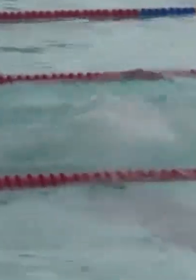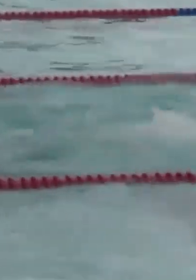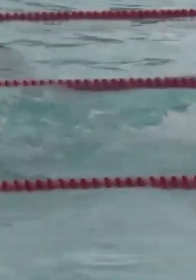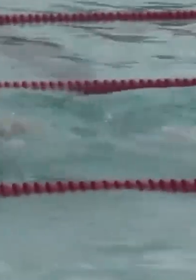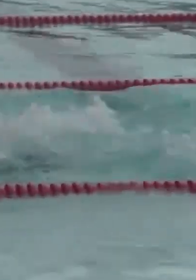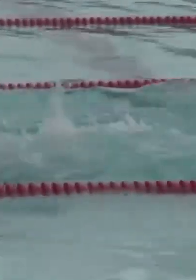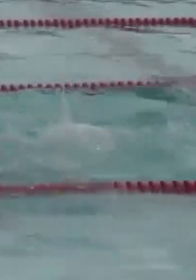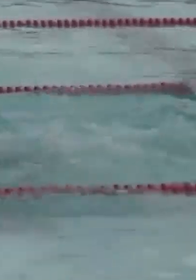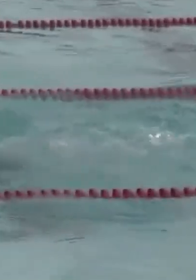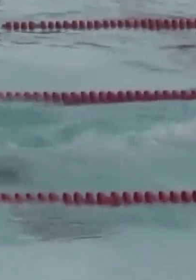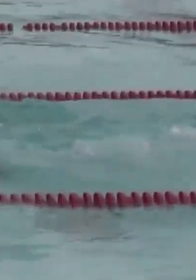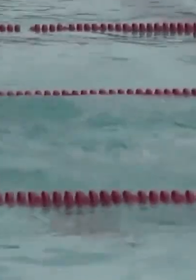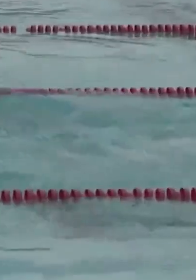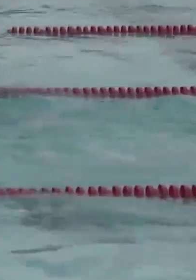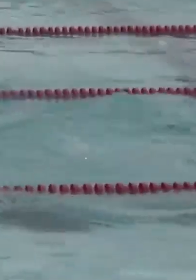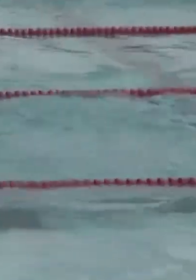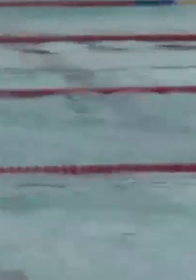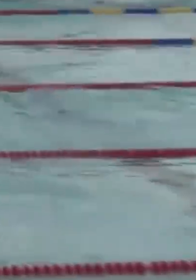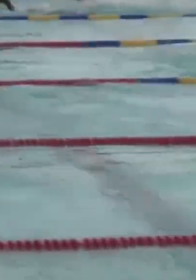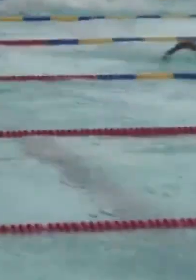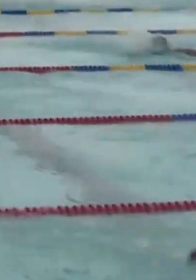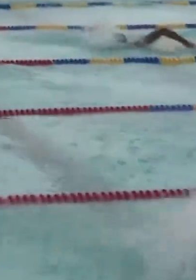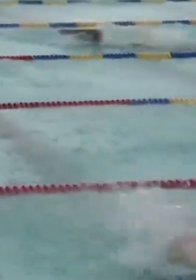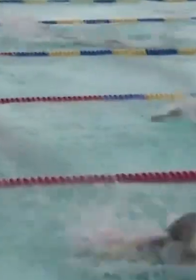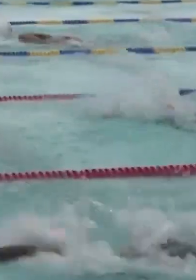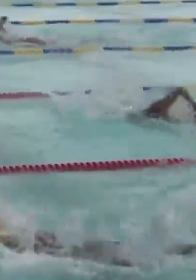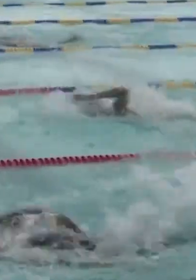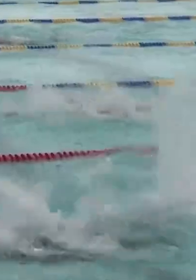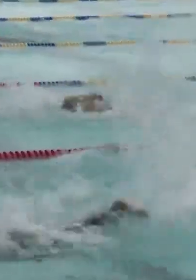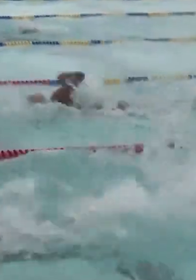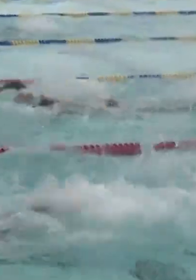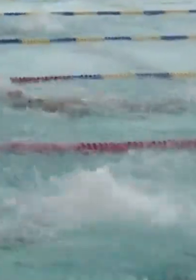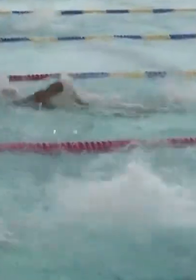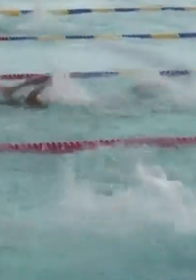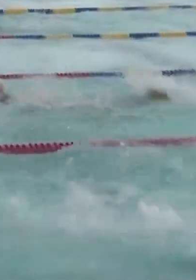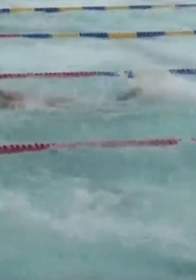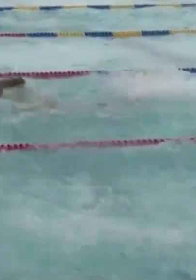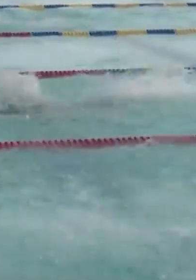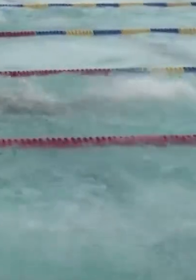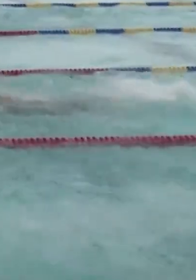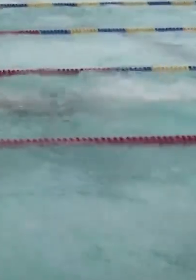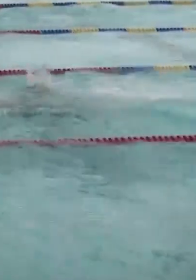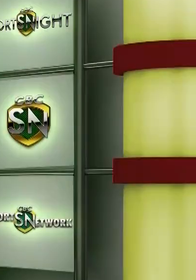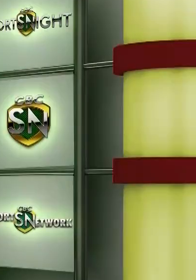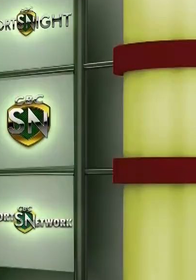of the Bulldogs and the Dragons. And Margaret's boys, CBC Sports.